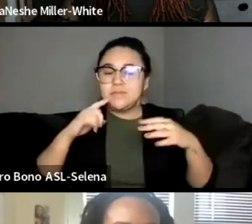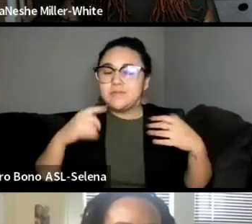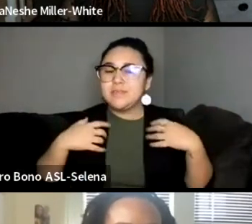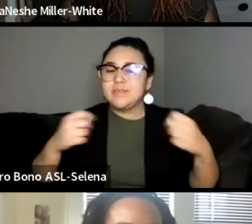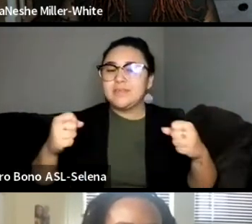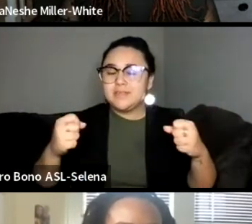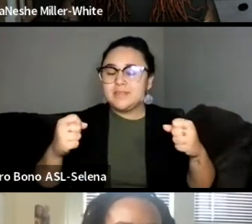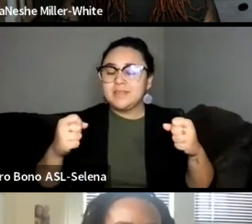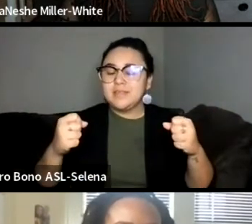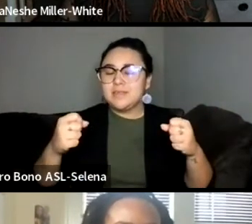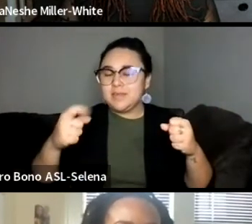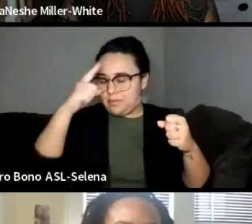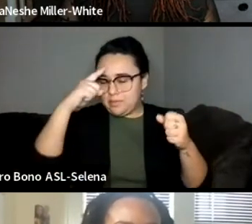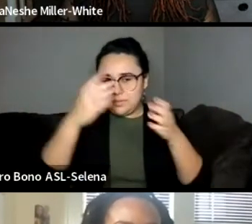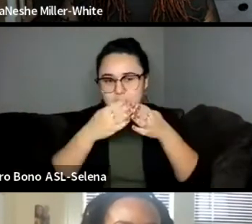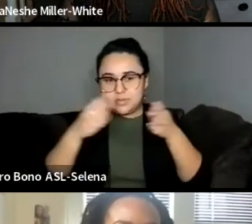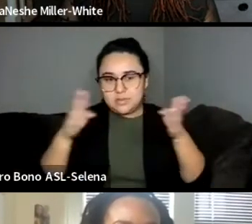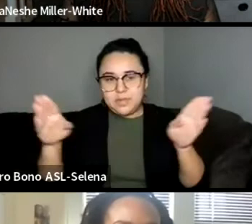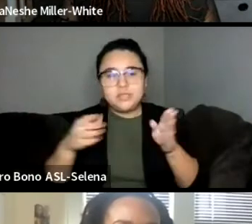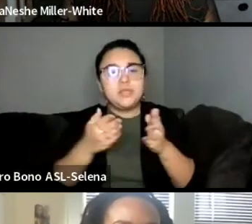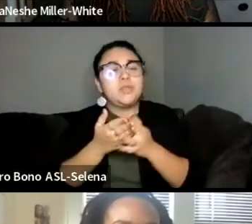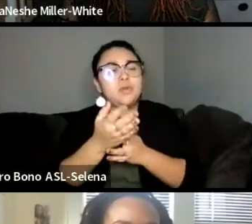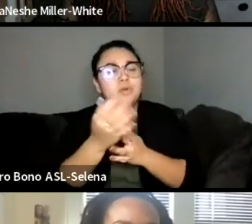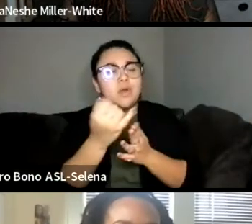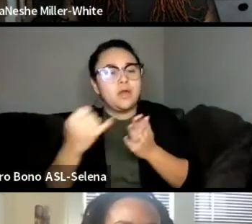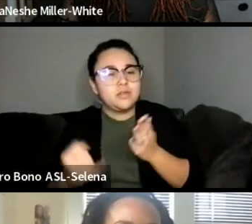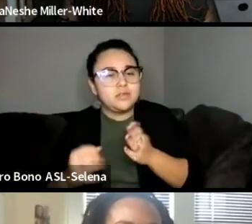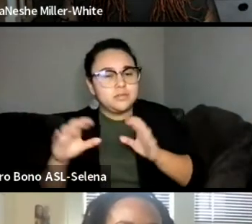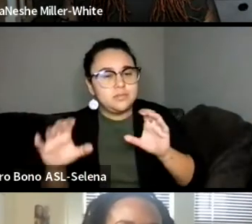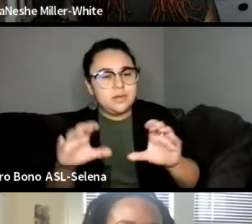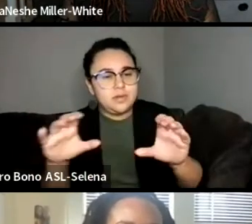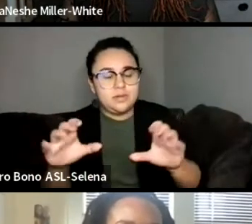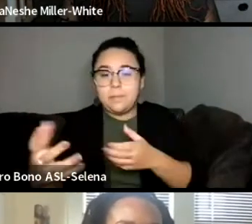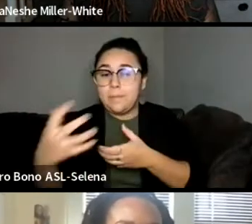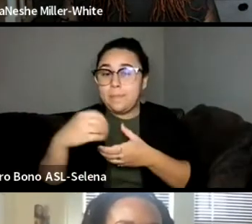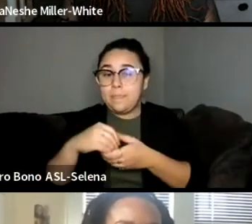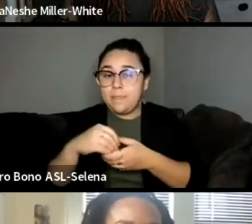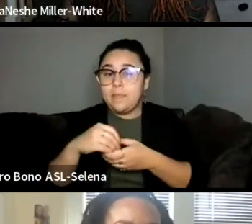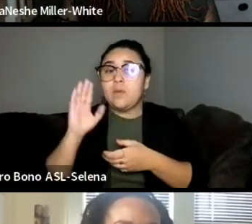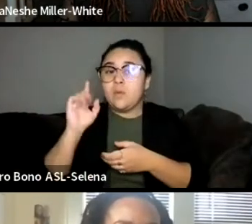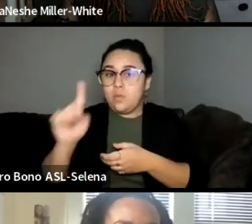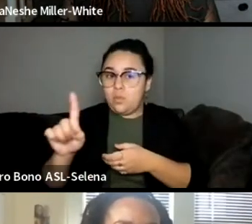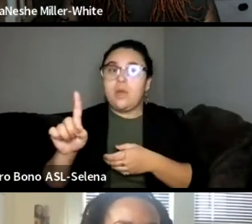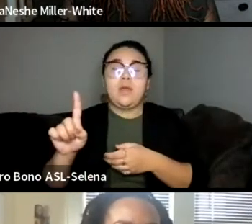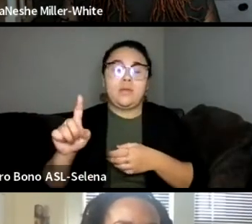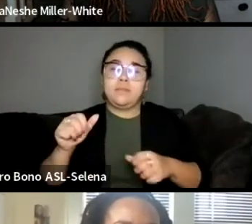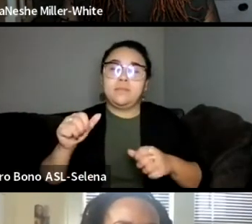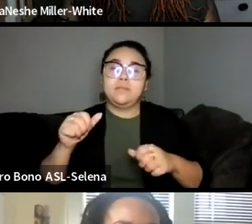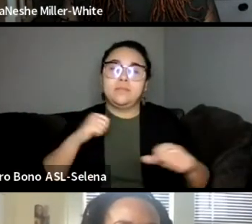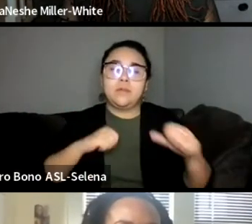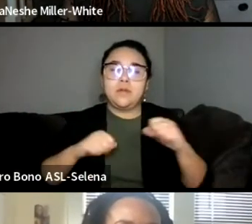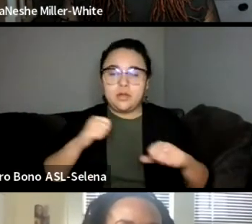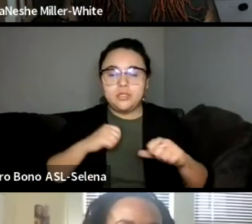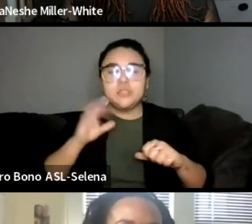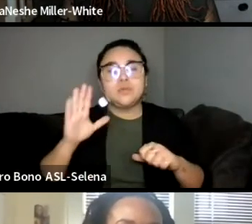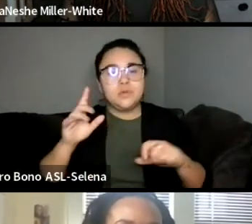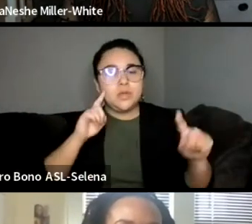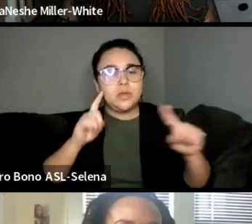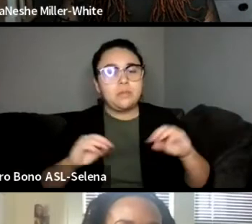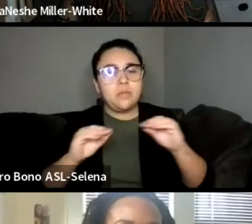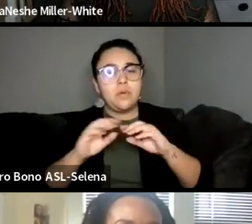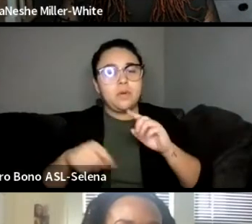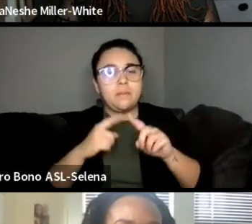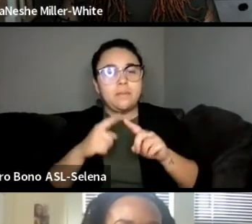artistic practice. Noelle was also a part of a production that you'll be hearing about more in this conversation. And